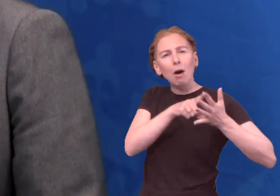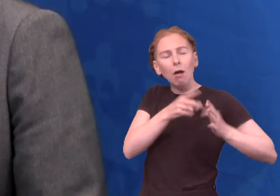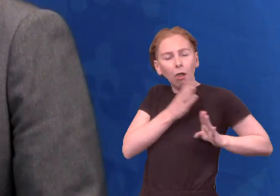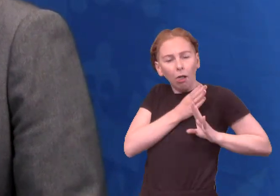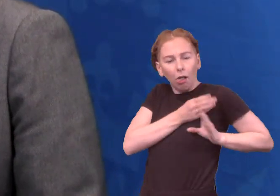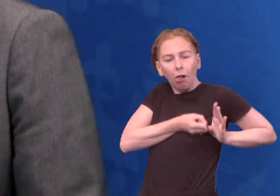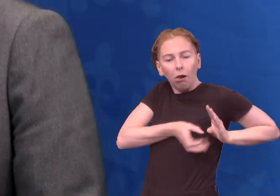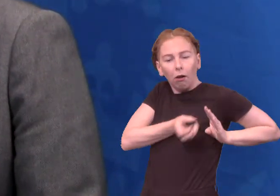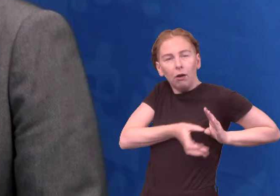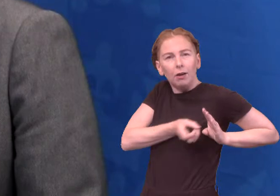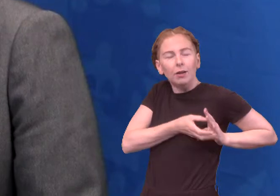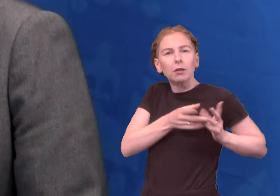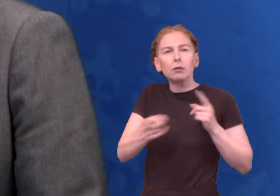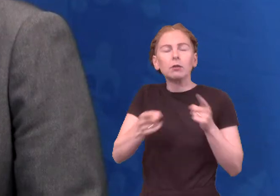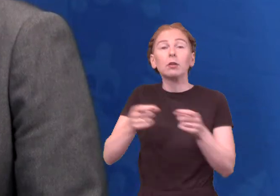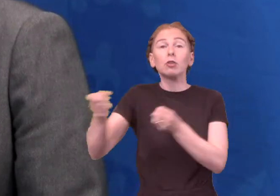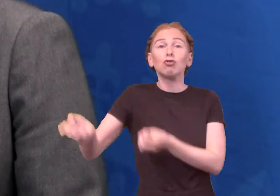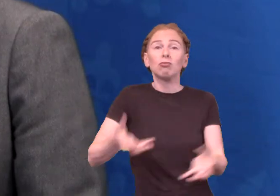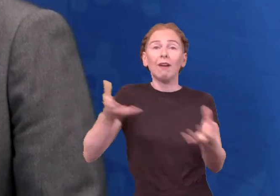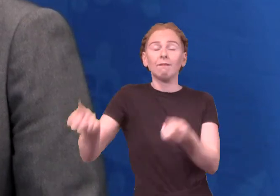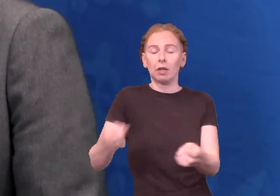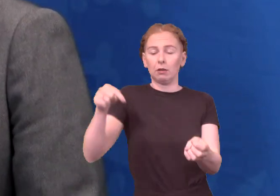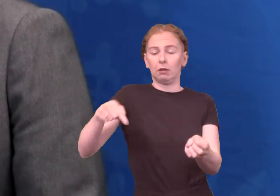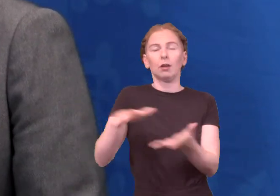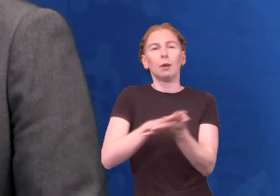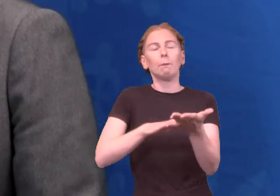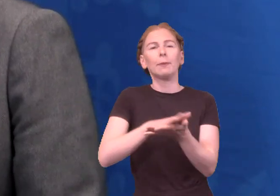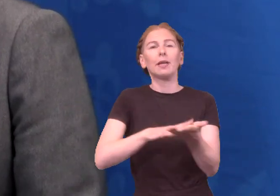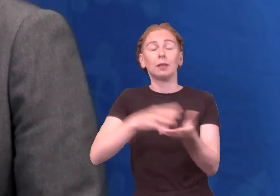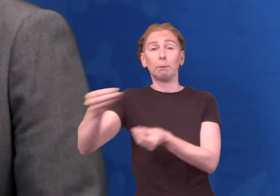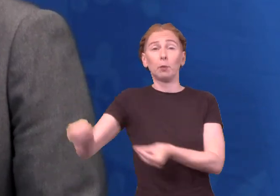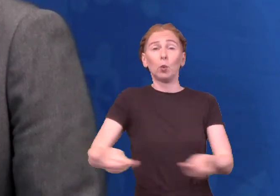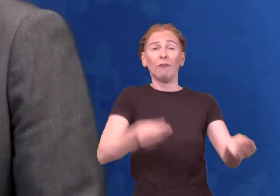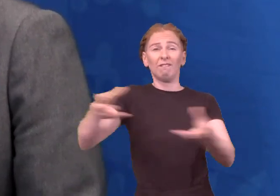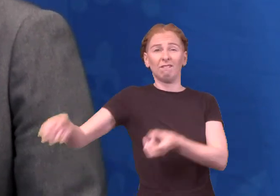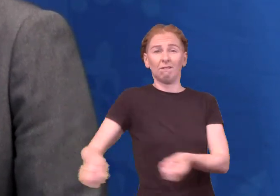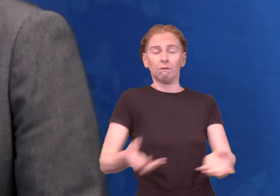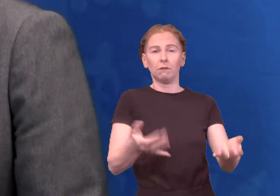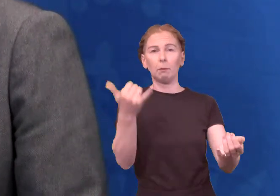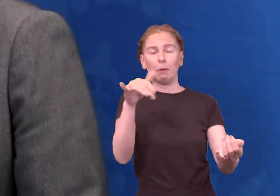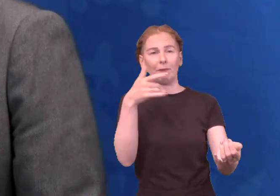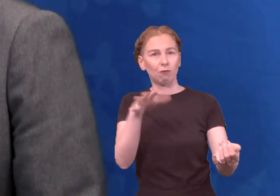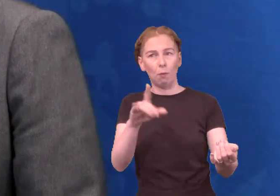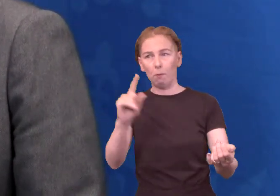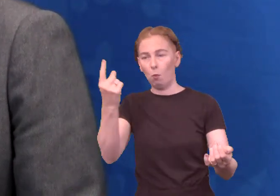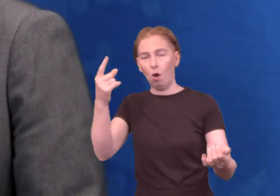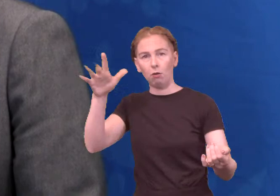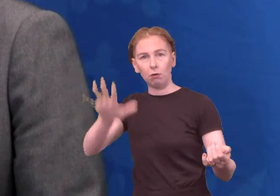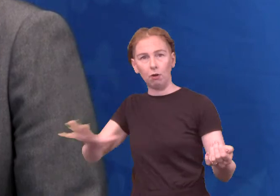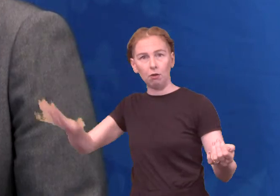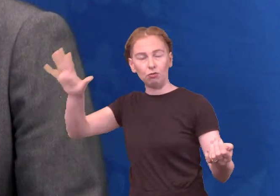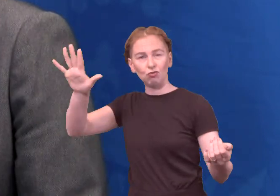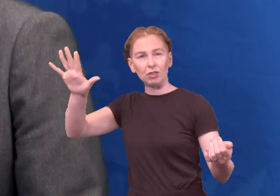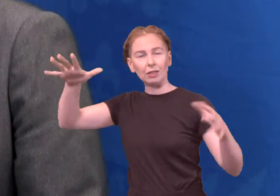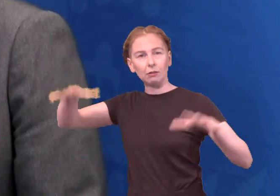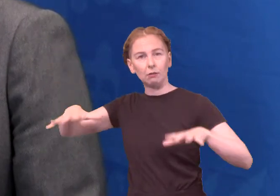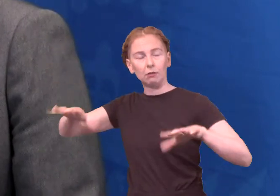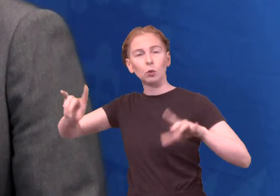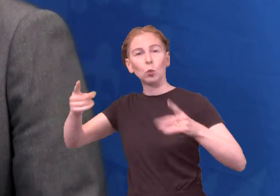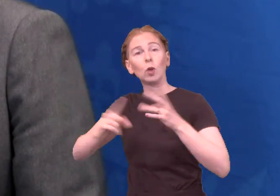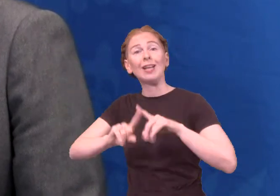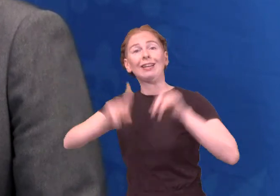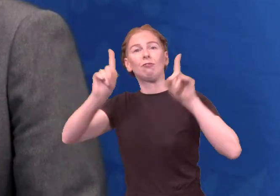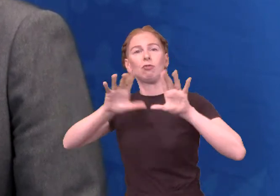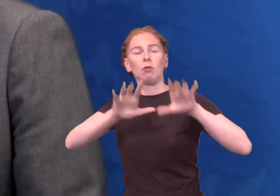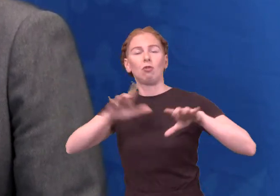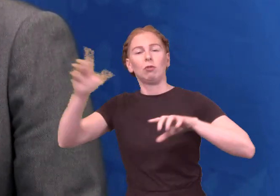of people for the purpose of exploitation. So sometimes that can be between different countries, but it can be within the same country,